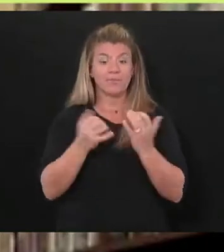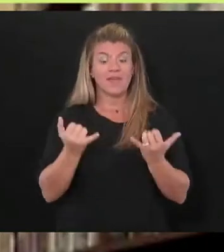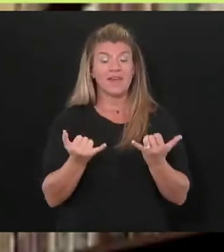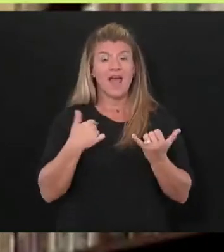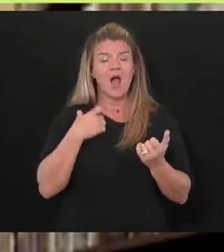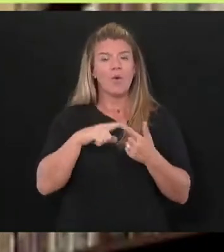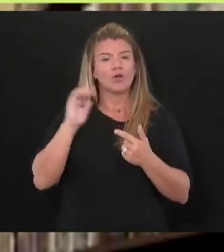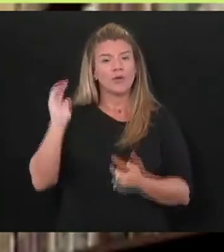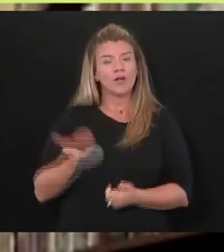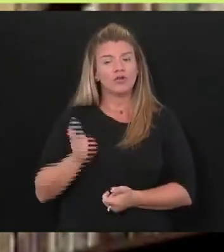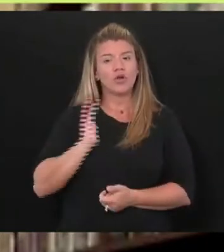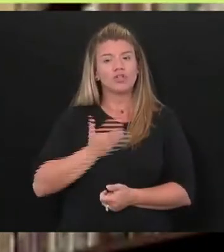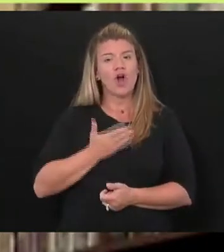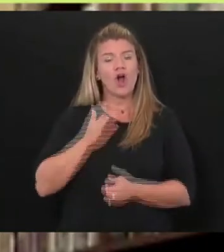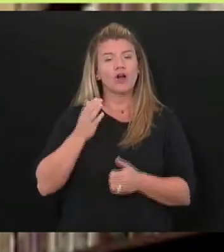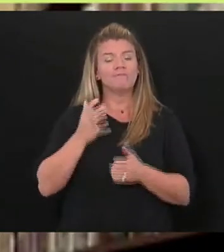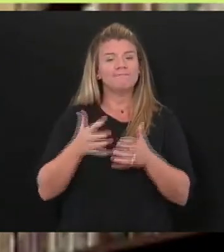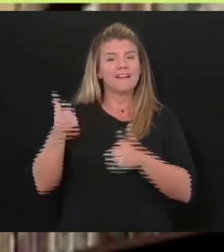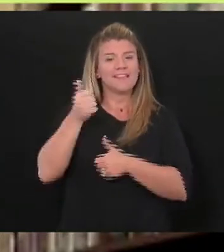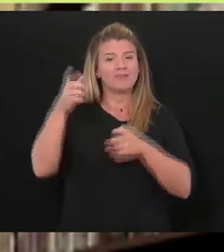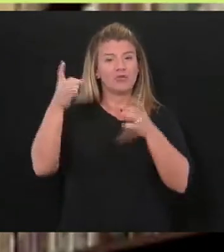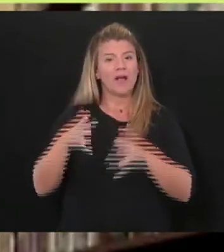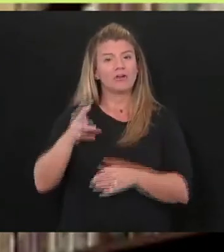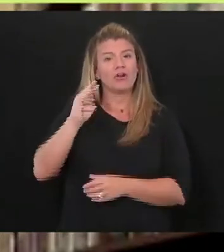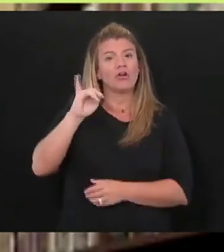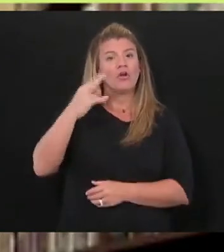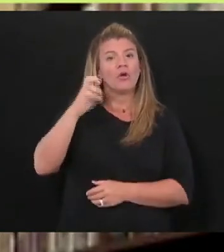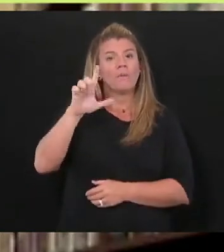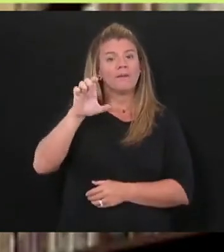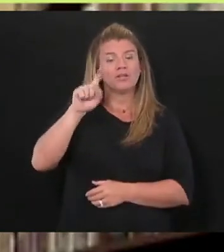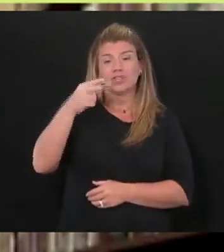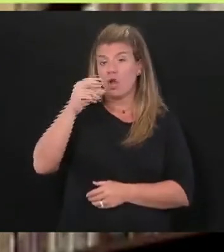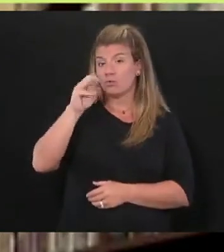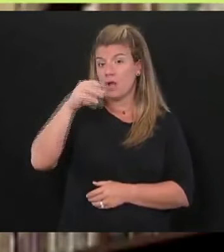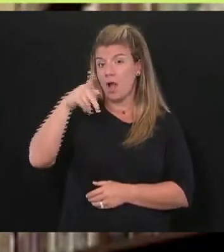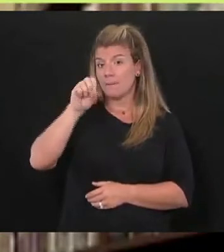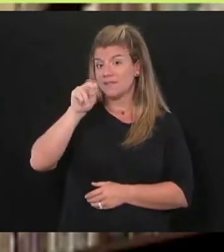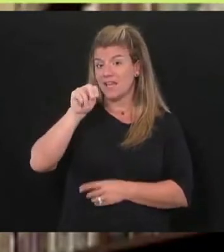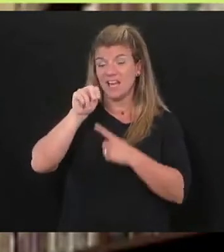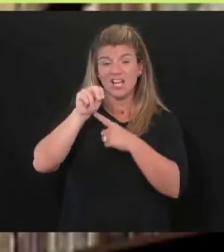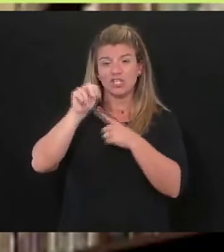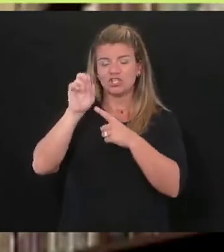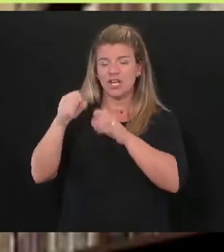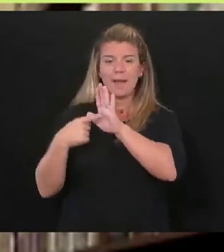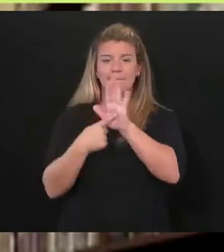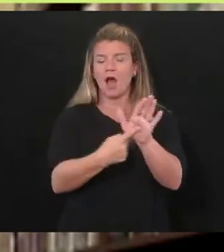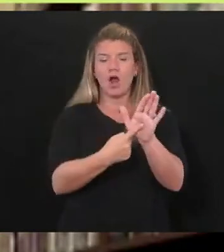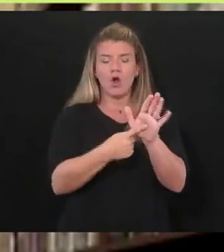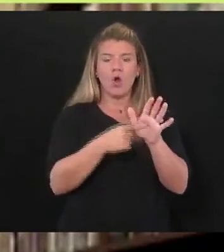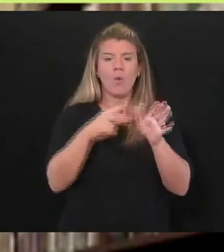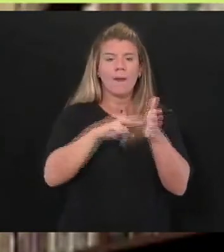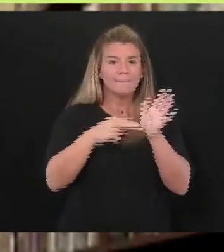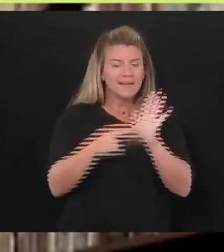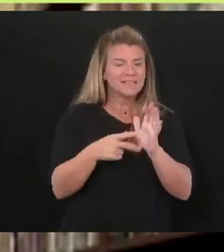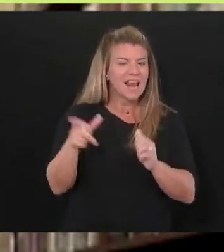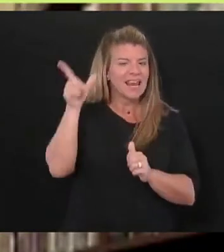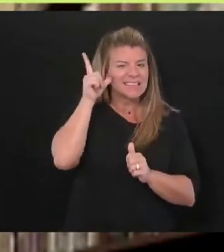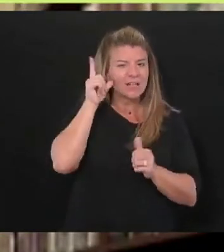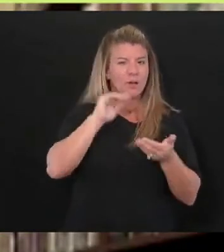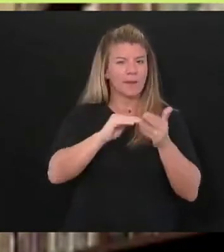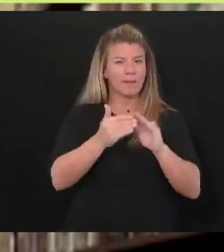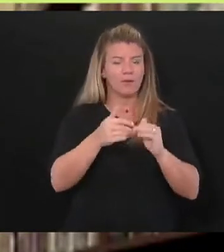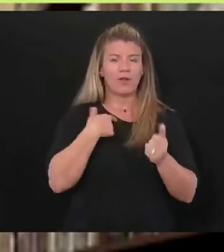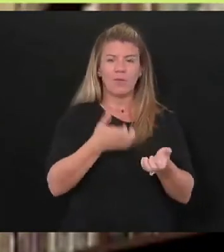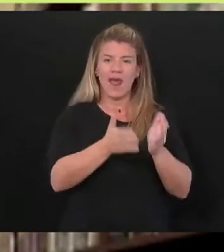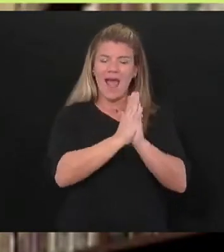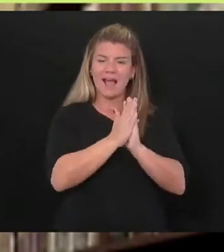Executive Director of City Ministries, Michelle Thompson. Michelle models for us what it means to listen to the community. And so I'll ask you,